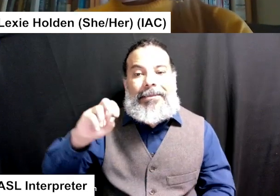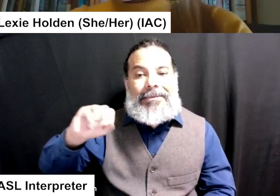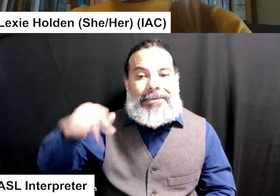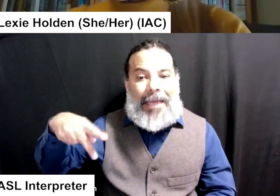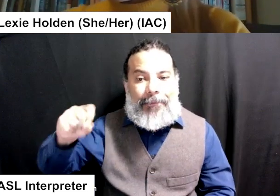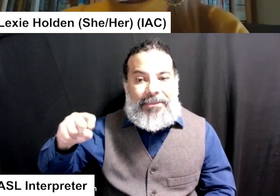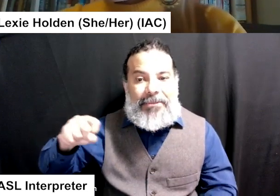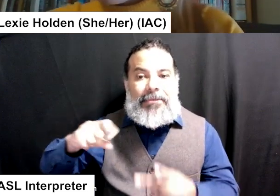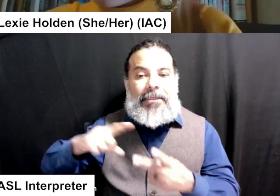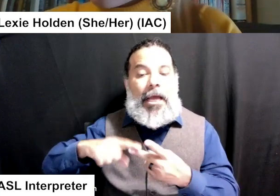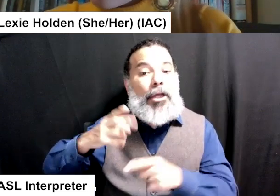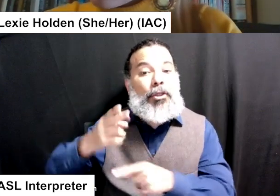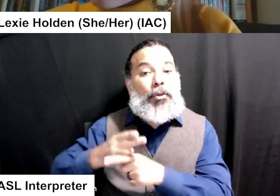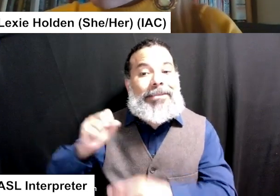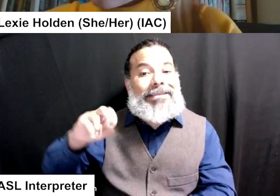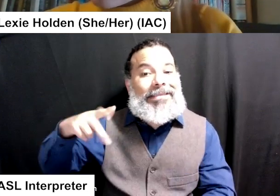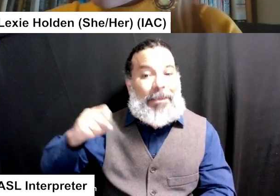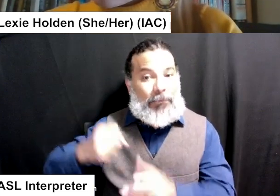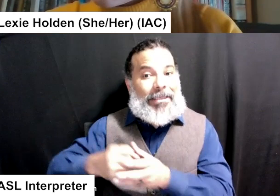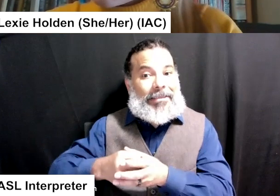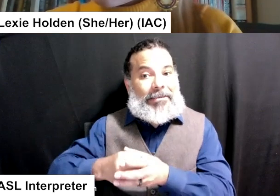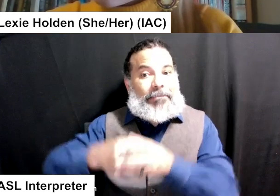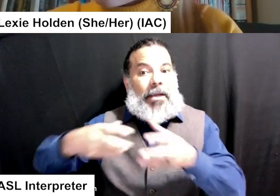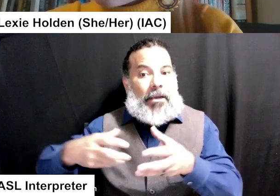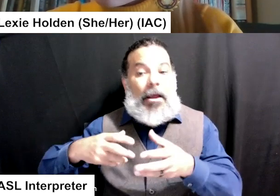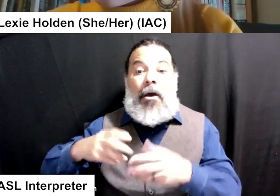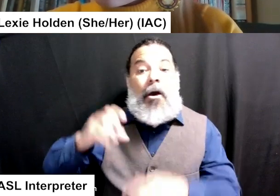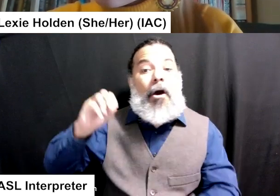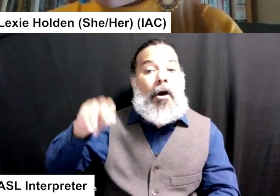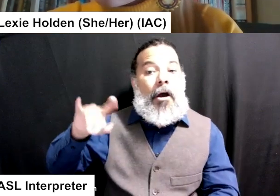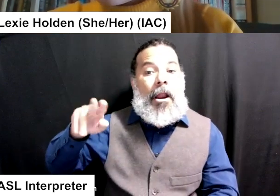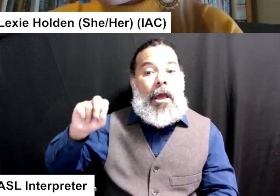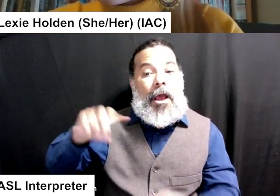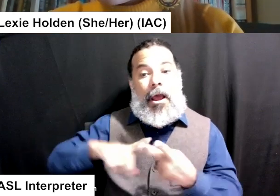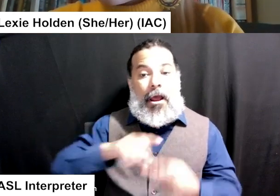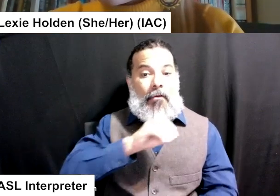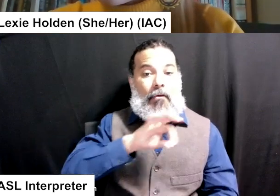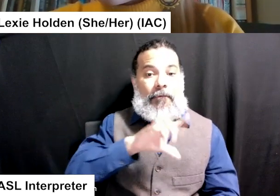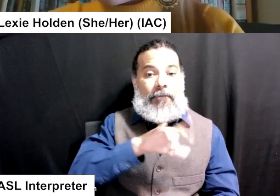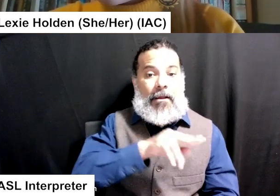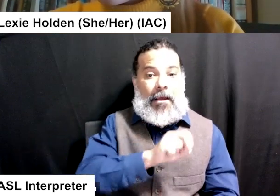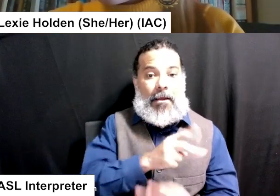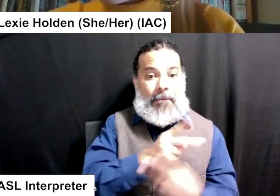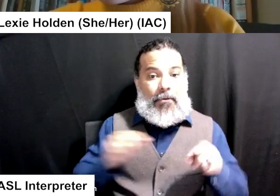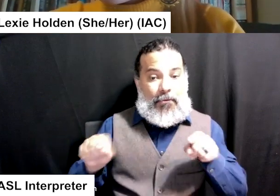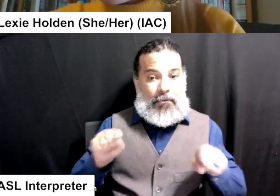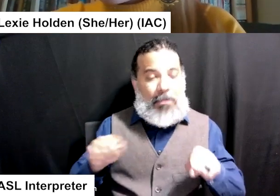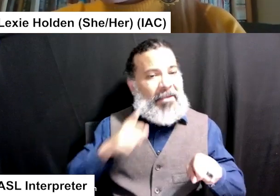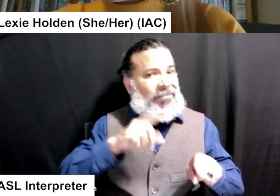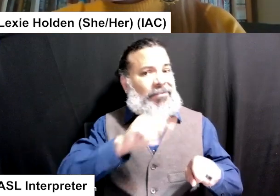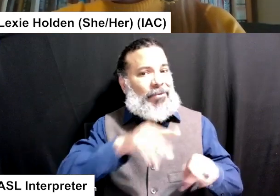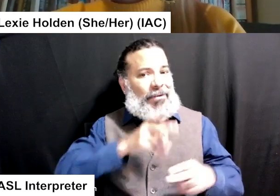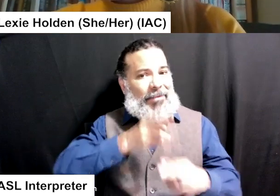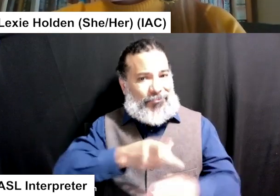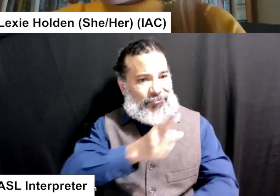the usage of SNAPs online and offline, because as Tony mentioned,